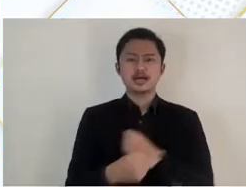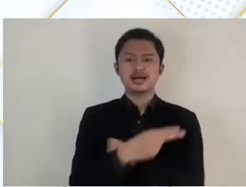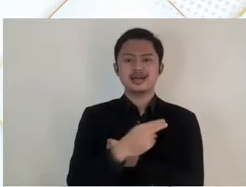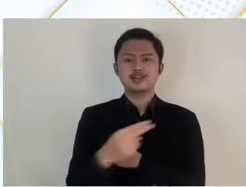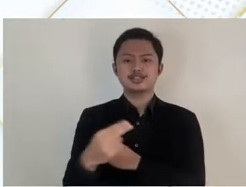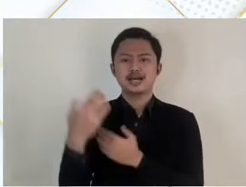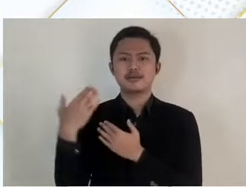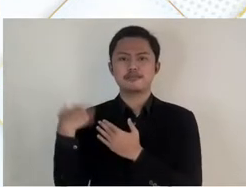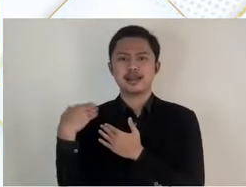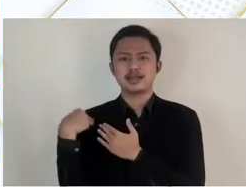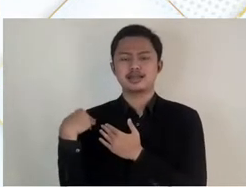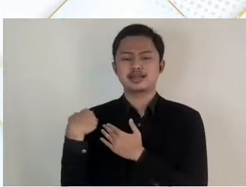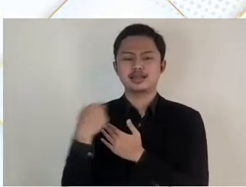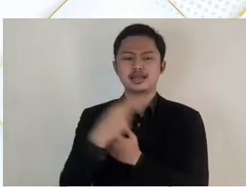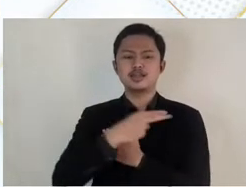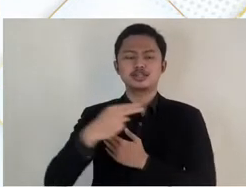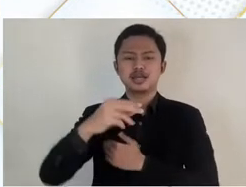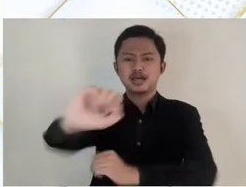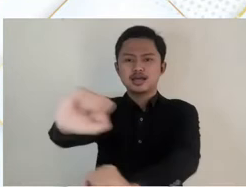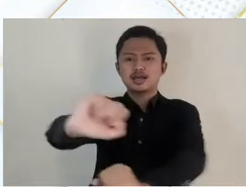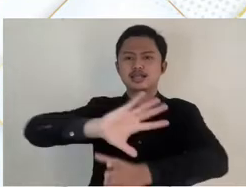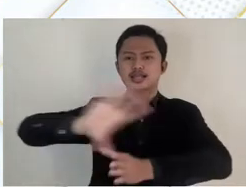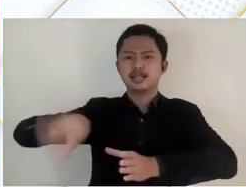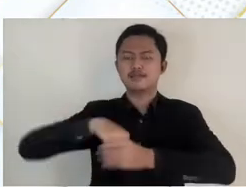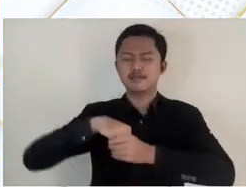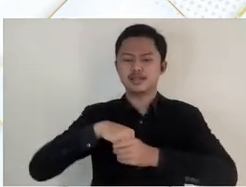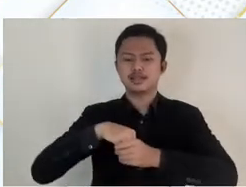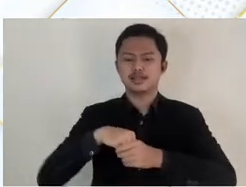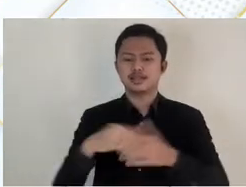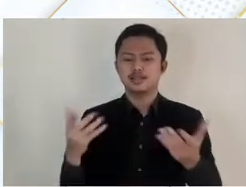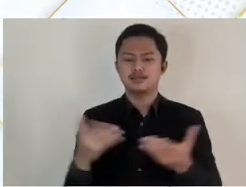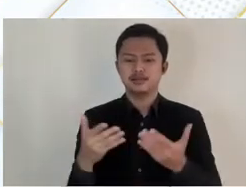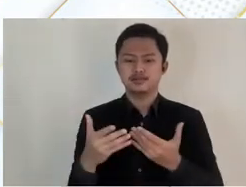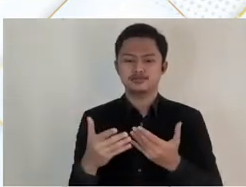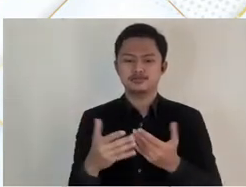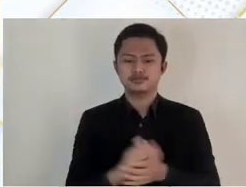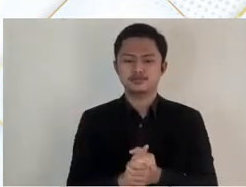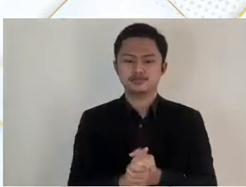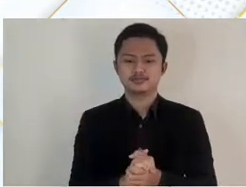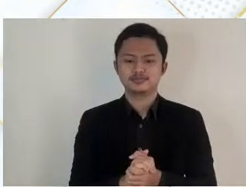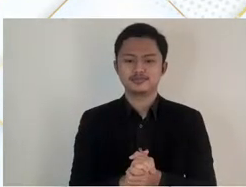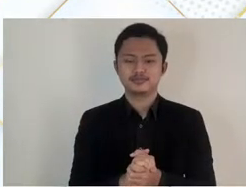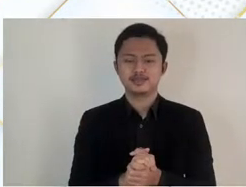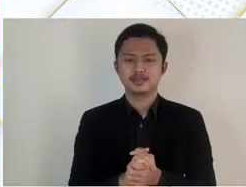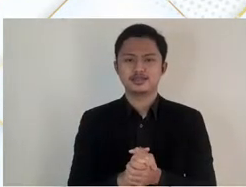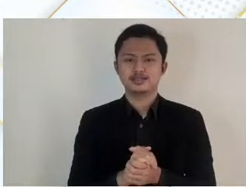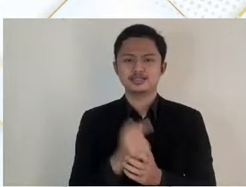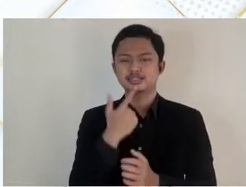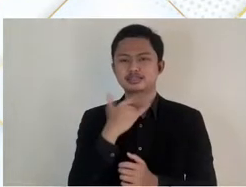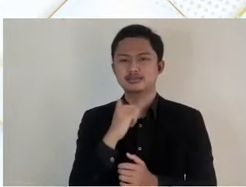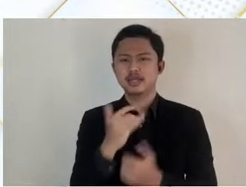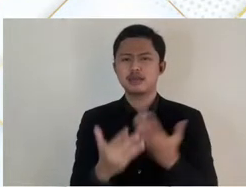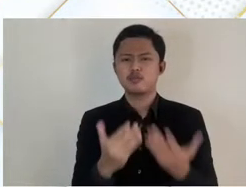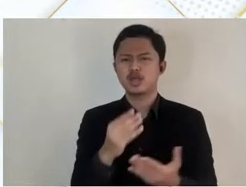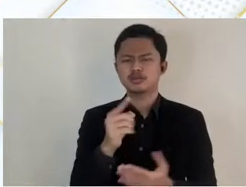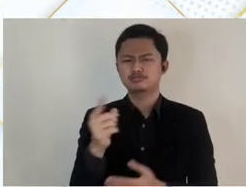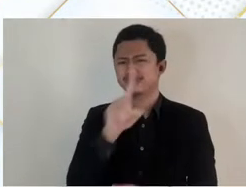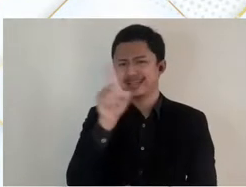role and contribution also in taking part in counterterrorism in the region? I guess that would be the question